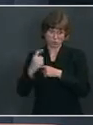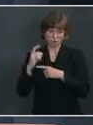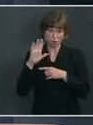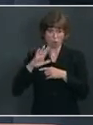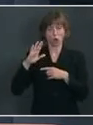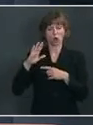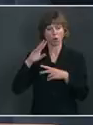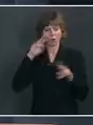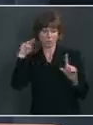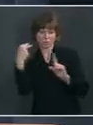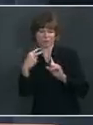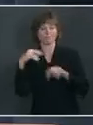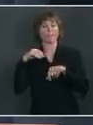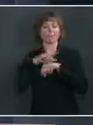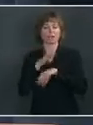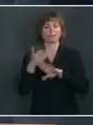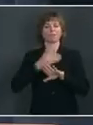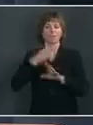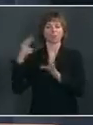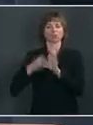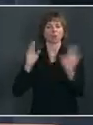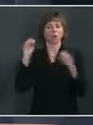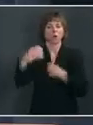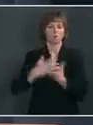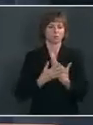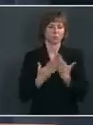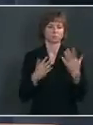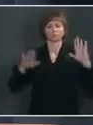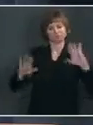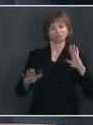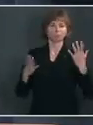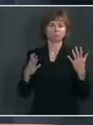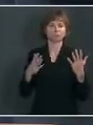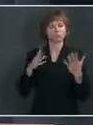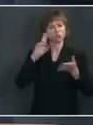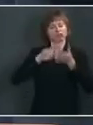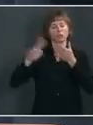advice before she came into office. Before she came in to be the Treasury